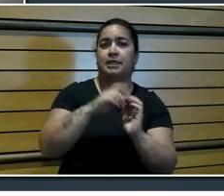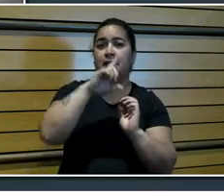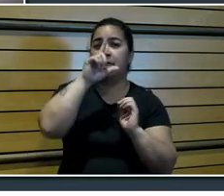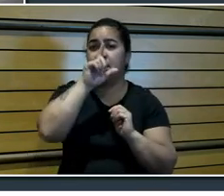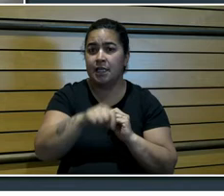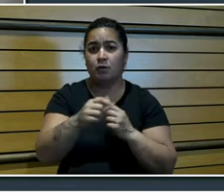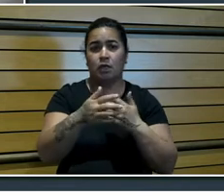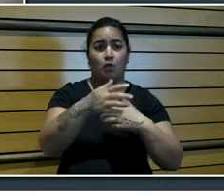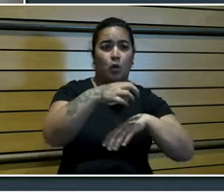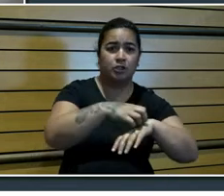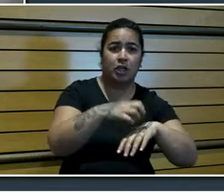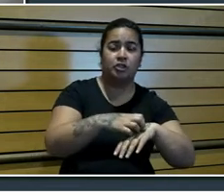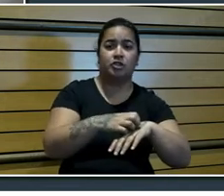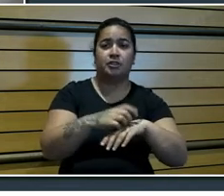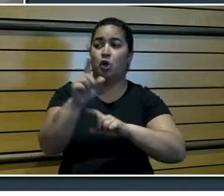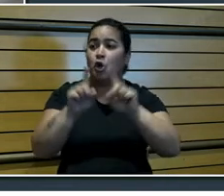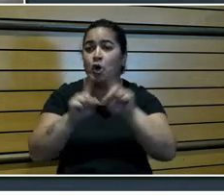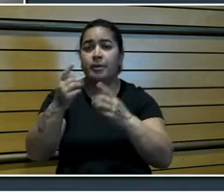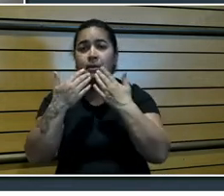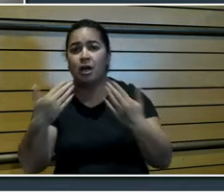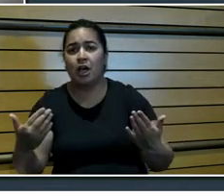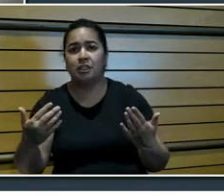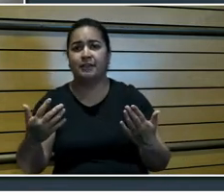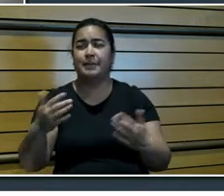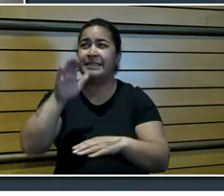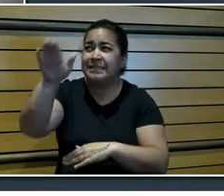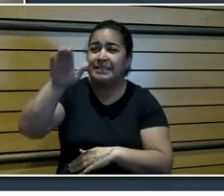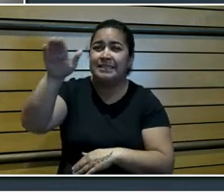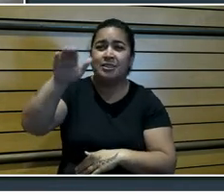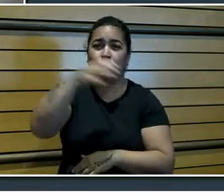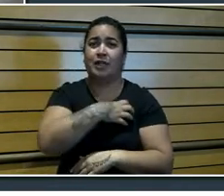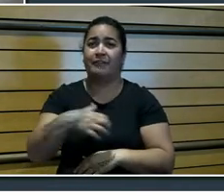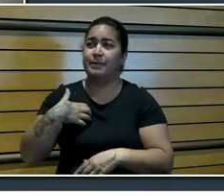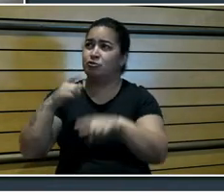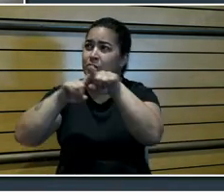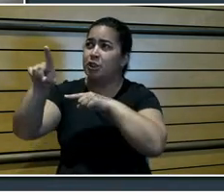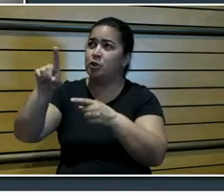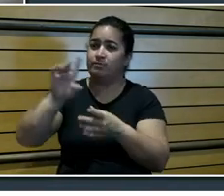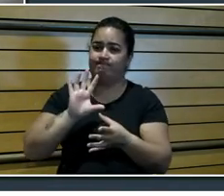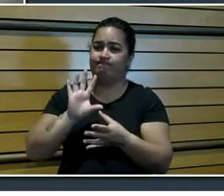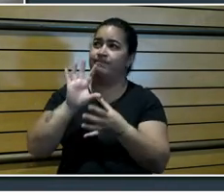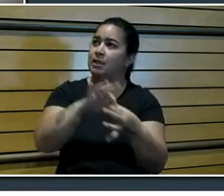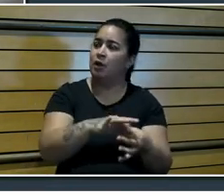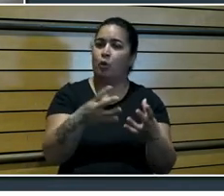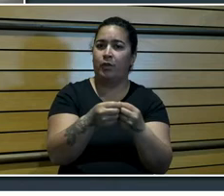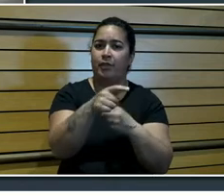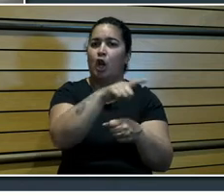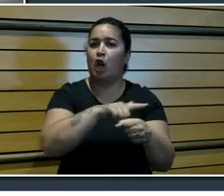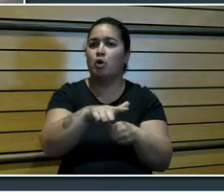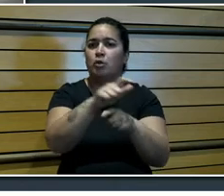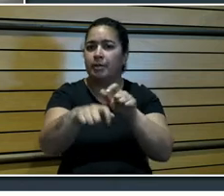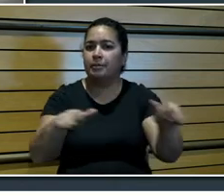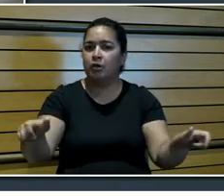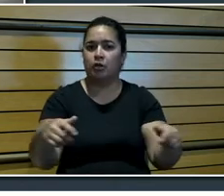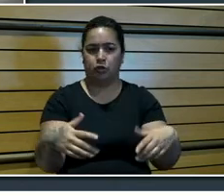marae spokespersons have been urging government health authorities to reach out and involve local tangata whenua communities in order to prepare